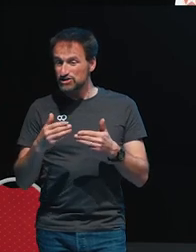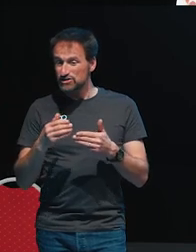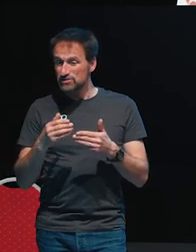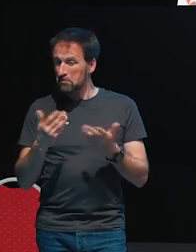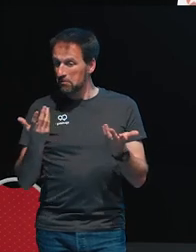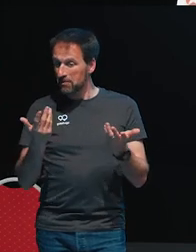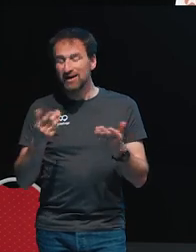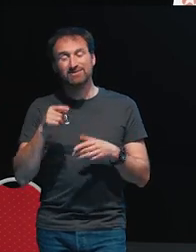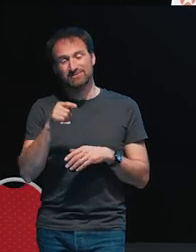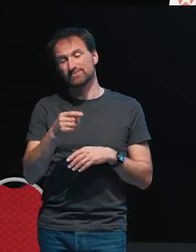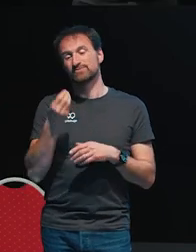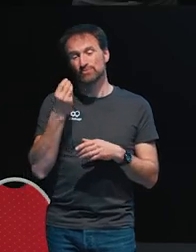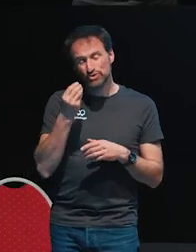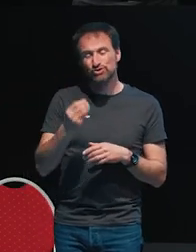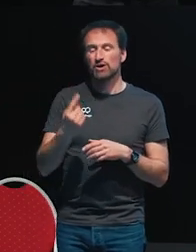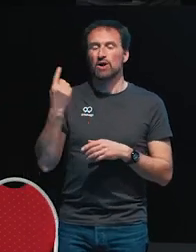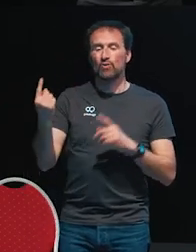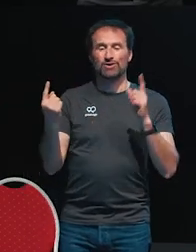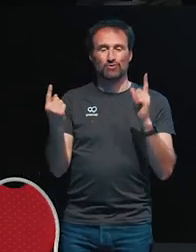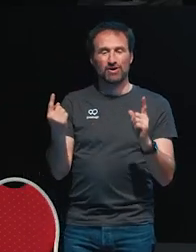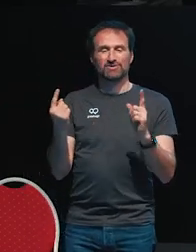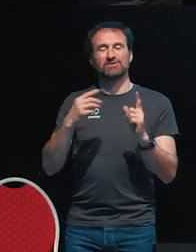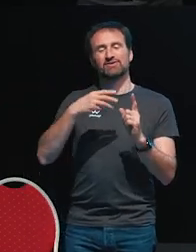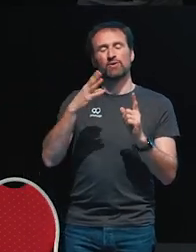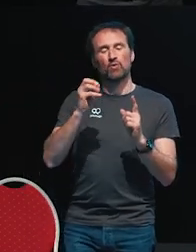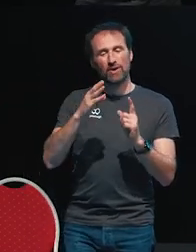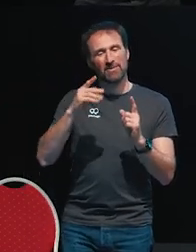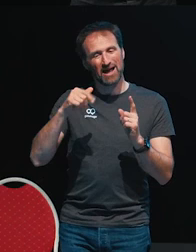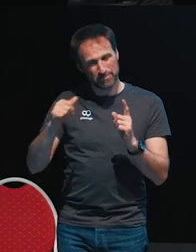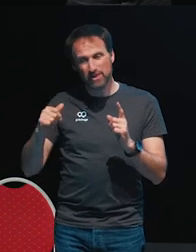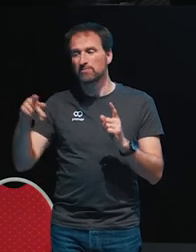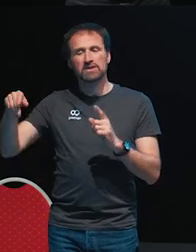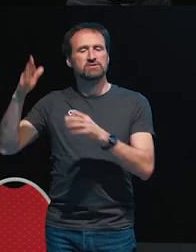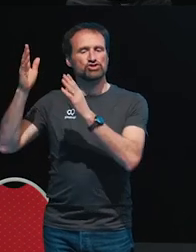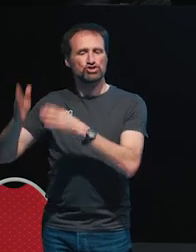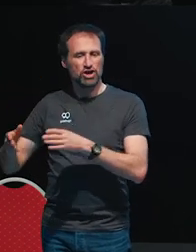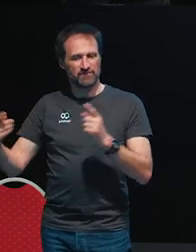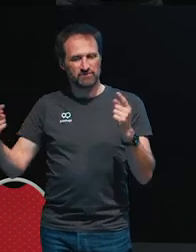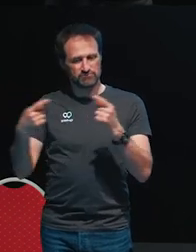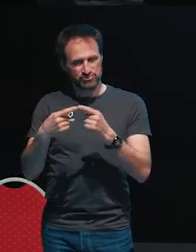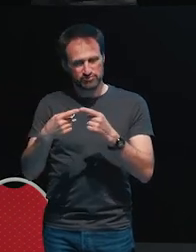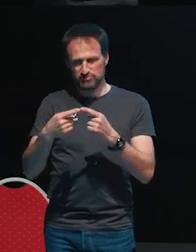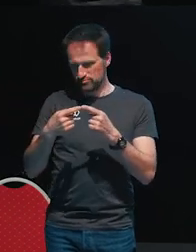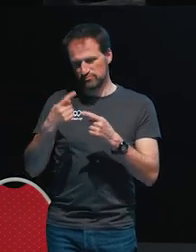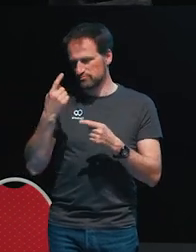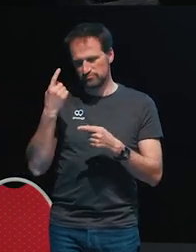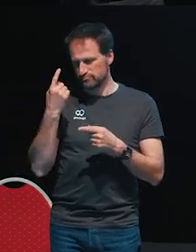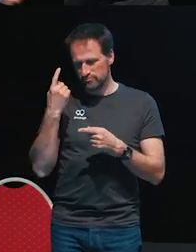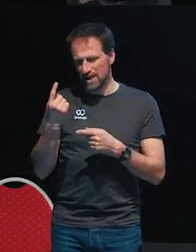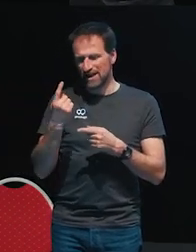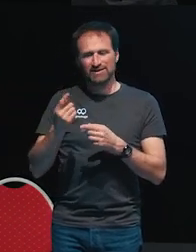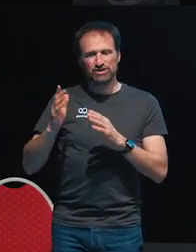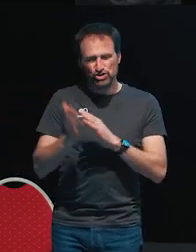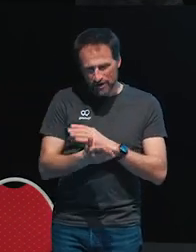often, one-to-one. You have your web app, and it's related to a server. This can be a bunch of servers, but it's usually handled on this one service, this one